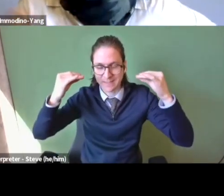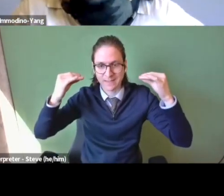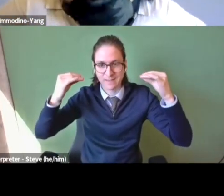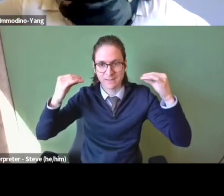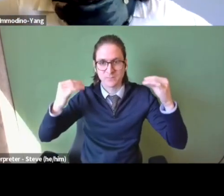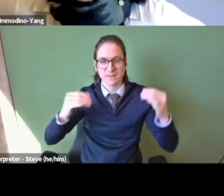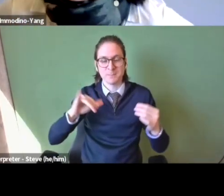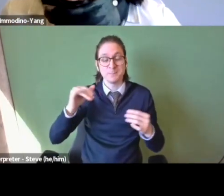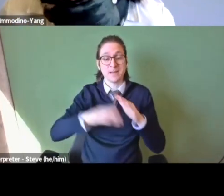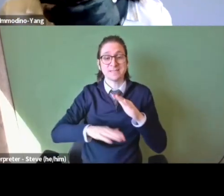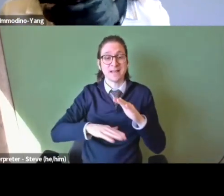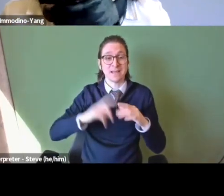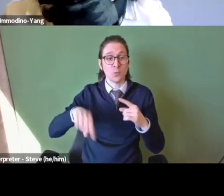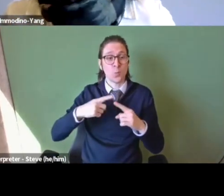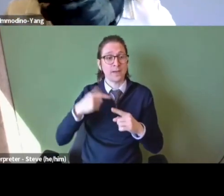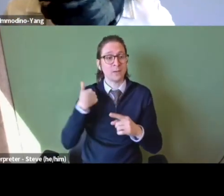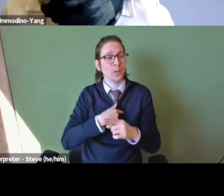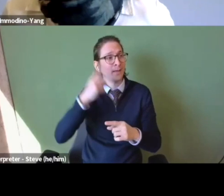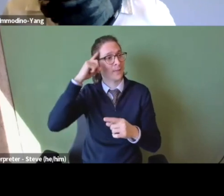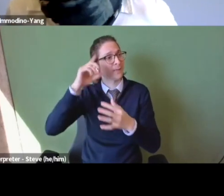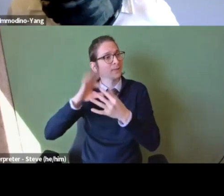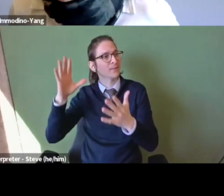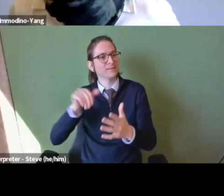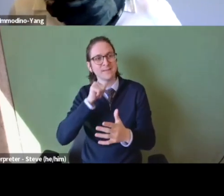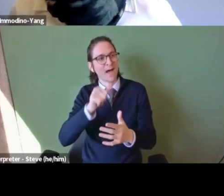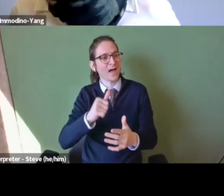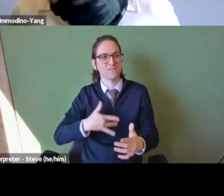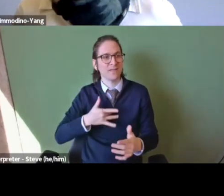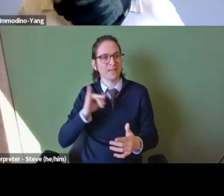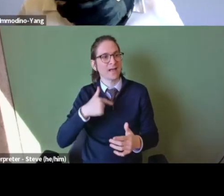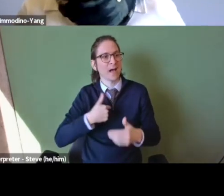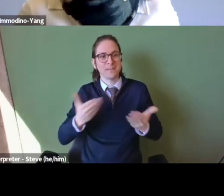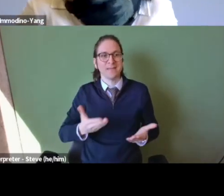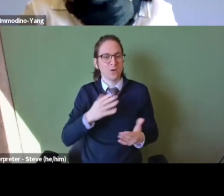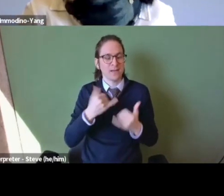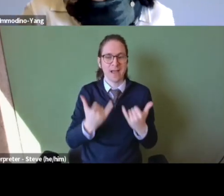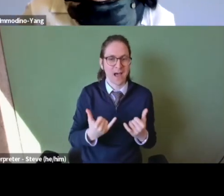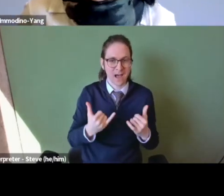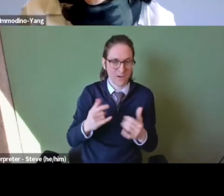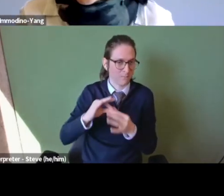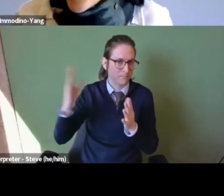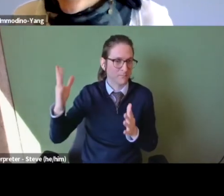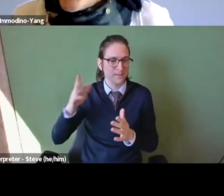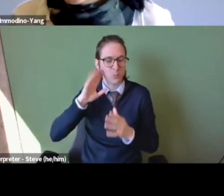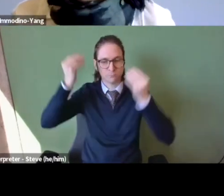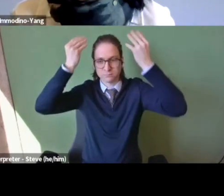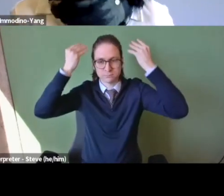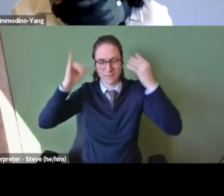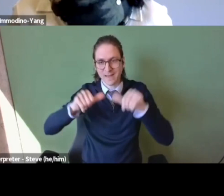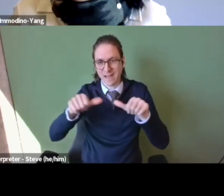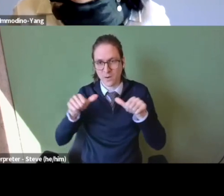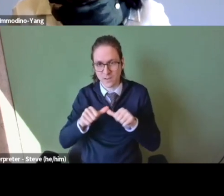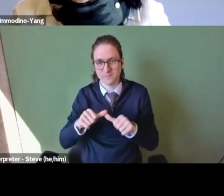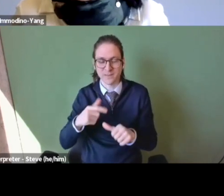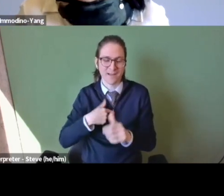now. And so I wrote a paper in Perspectives in Psychological Science in 2012 that we called Rest is Not Idleness,